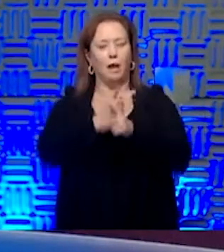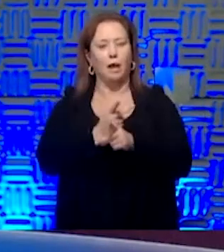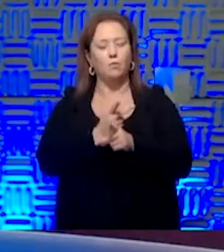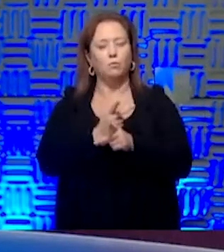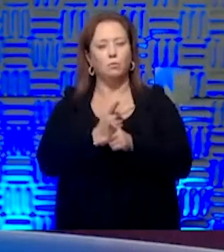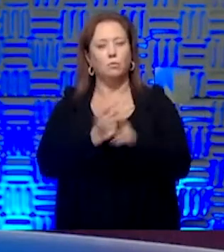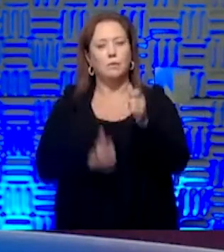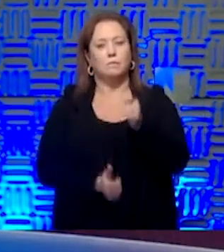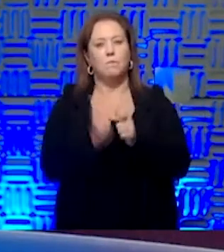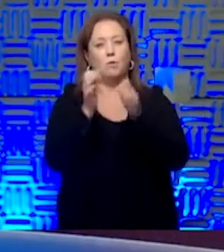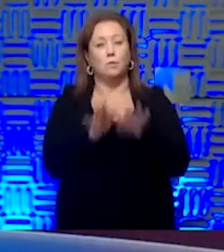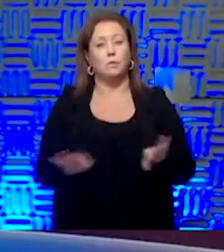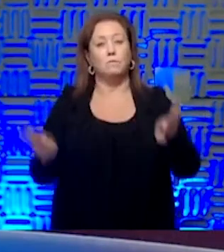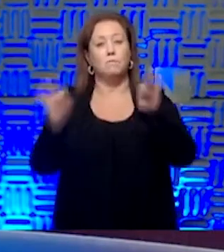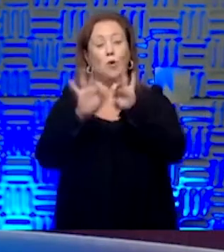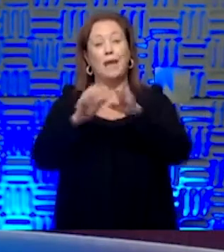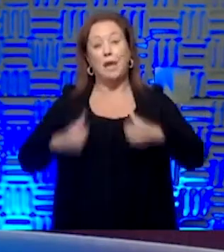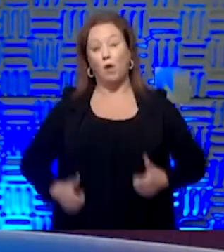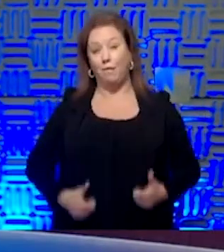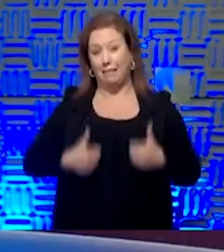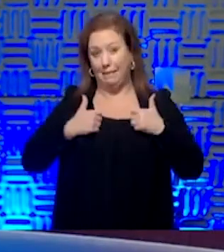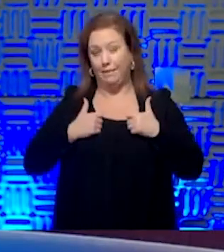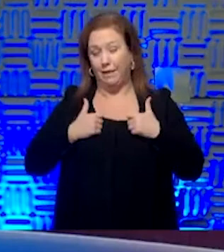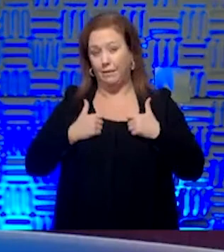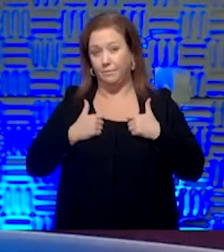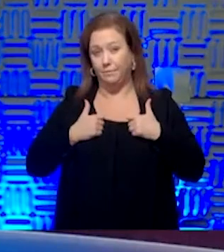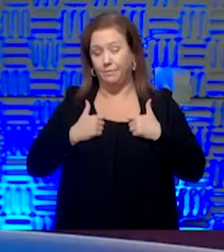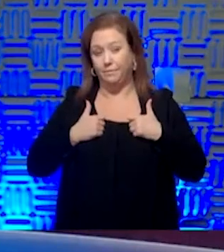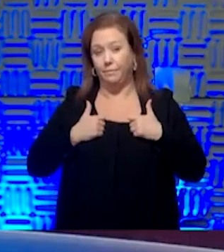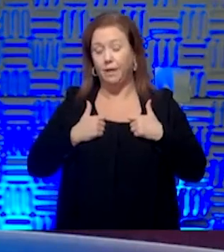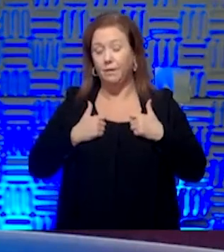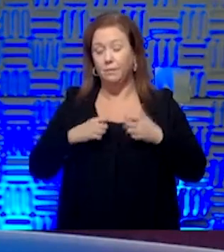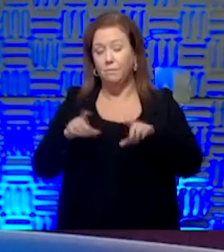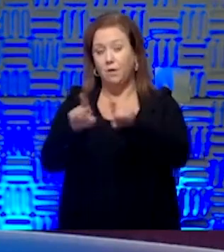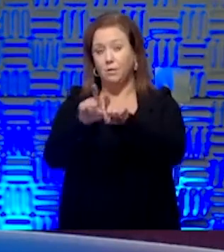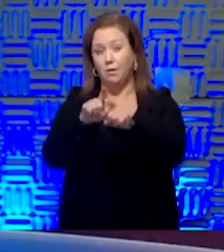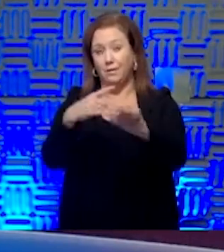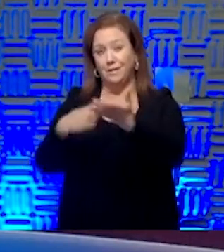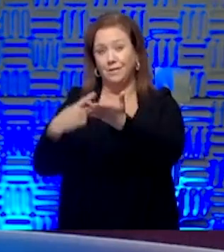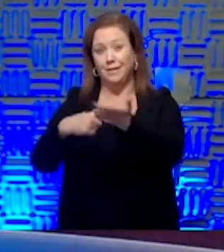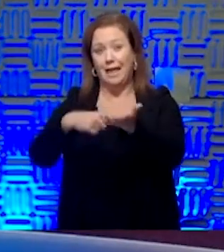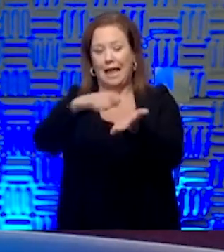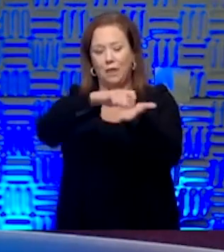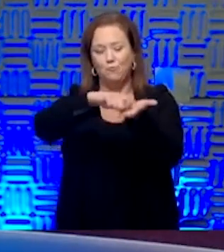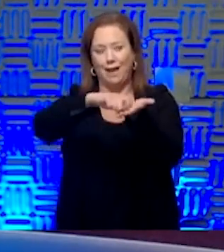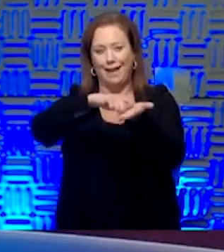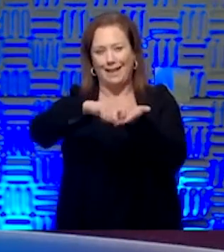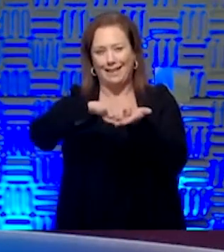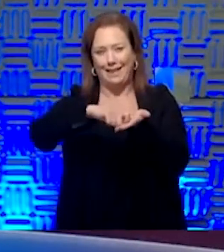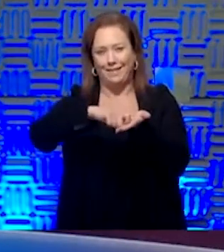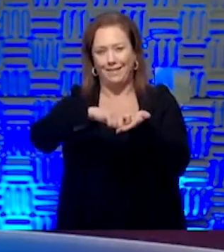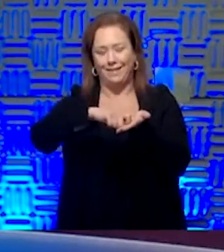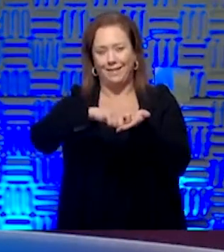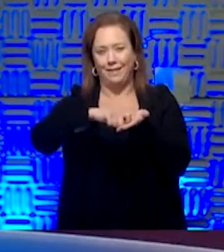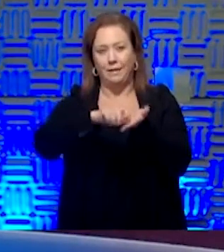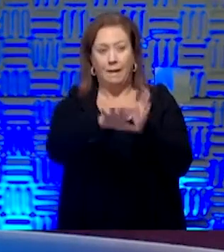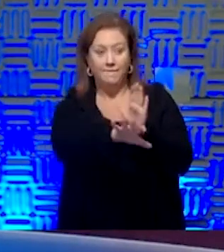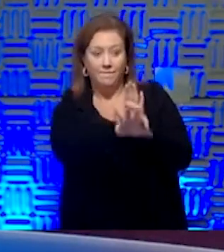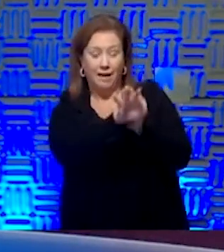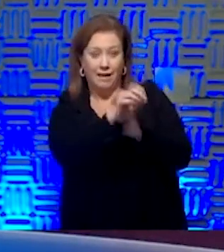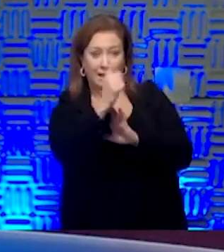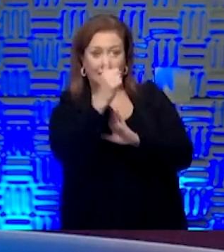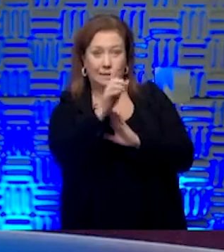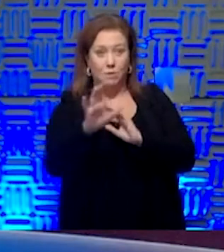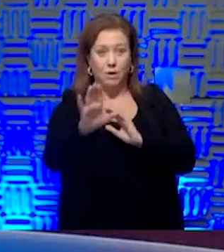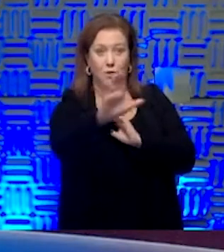what's most important in our living, and then talking about it and writing it down and picking somebody who